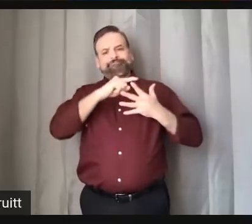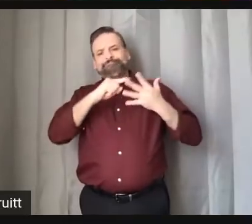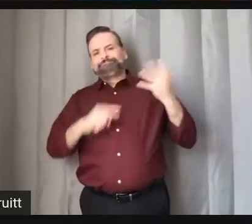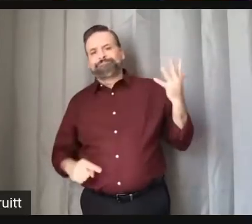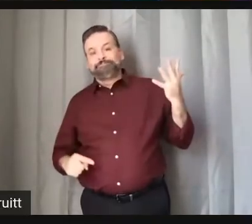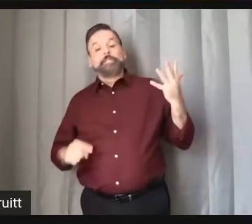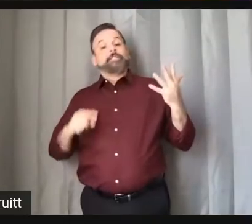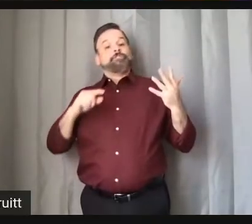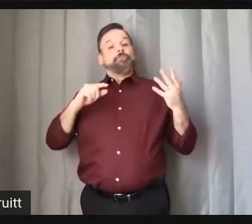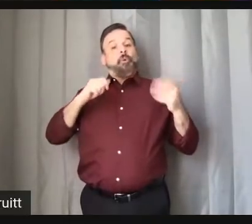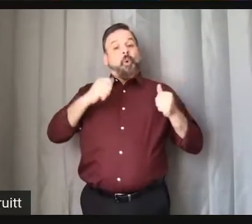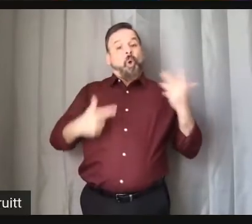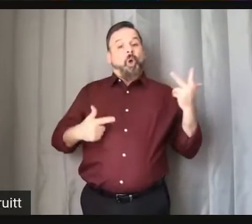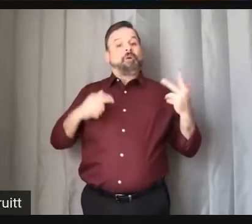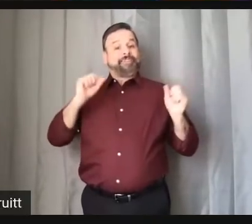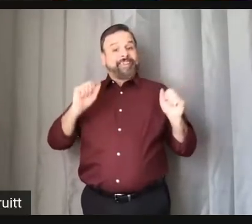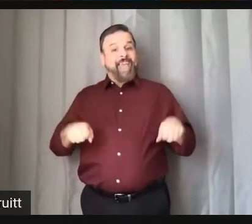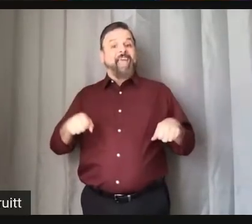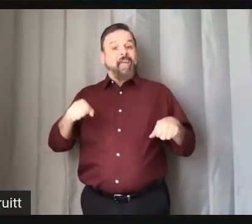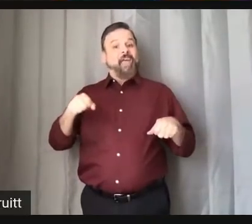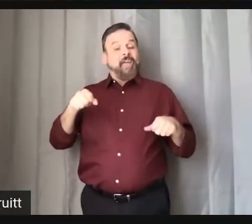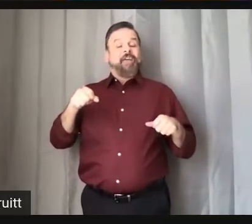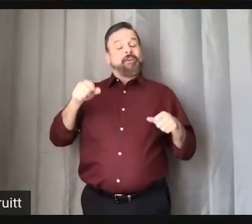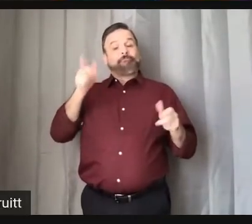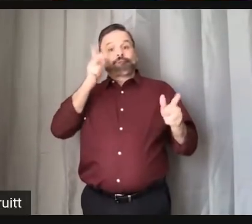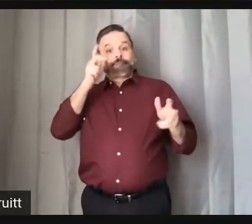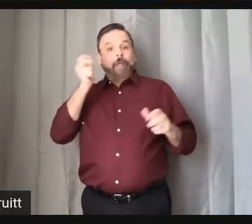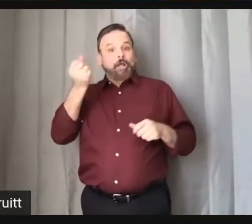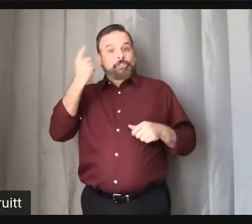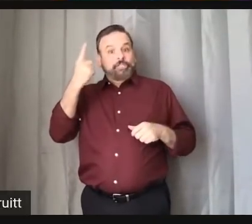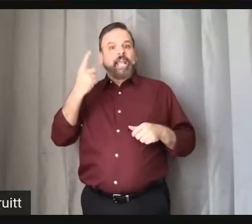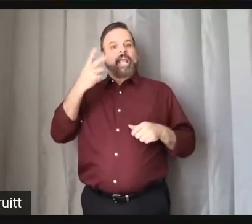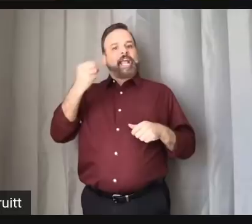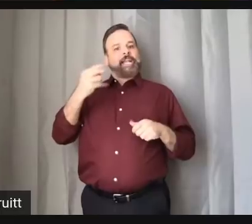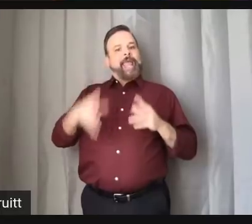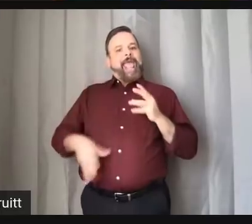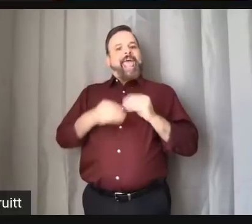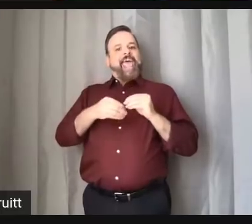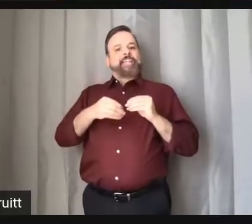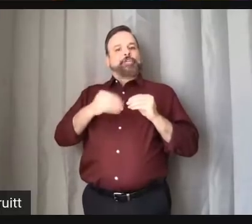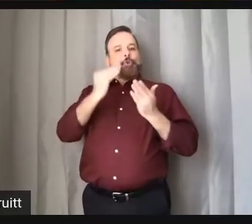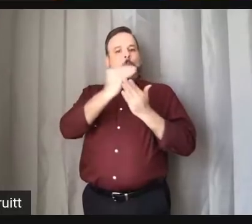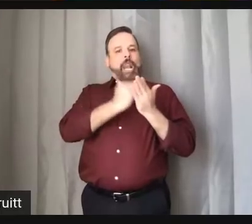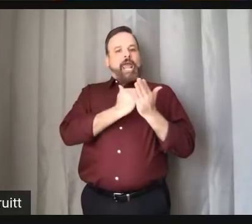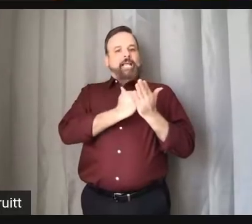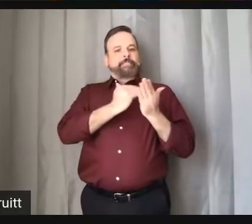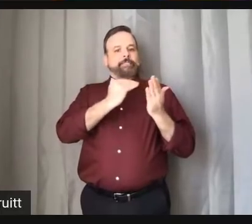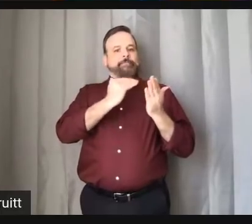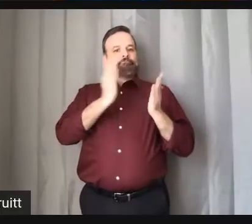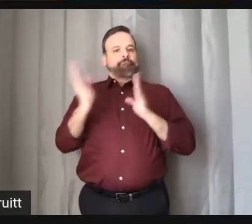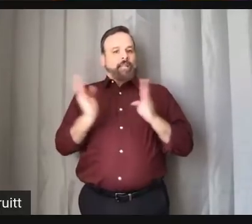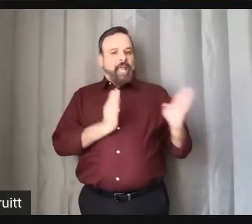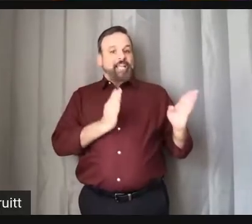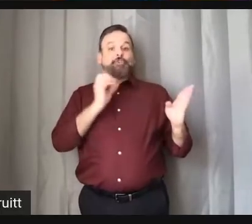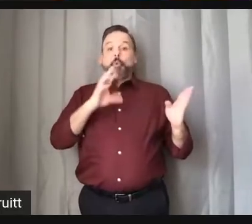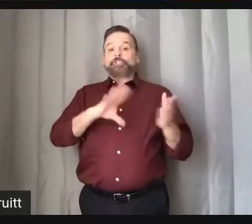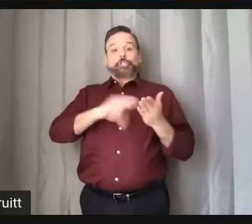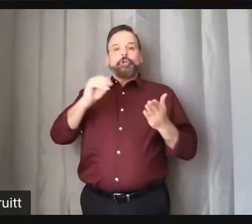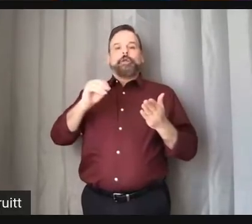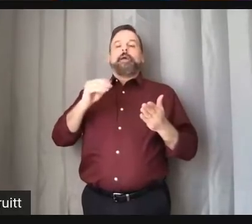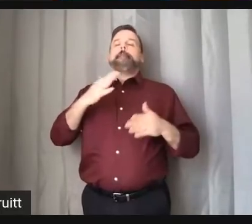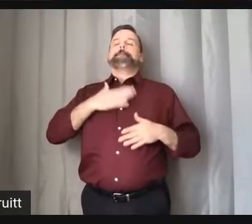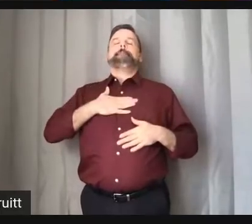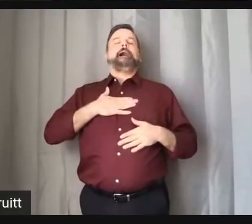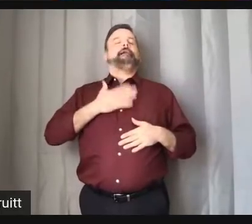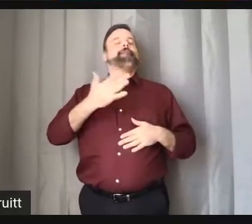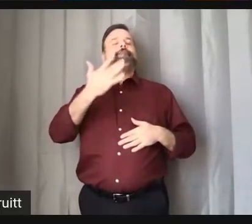get a grasp and they can work it into lesson plans or they can just learn something. One of the best feelings I get is when I read a book and I'm like,